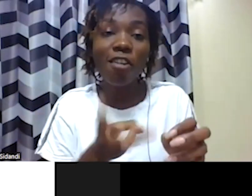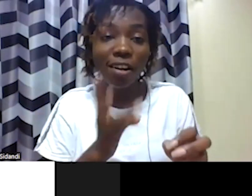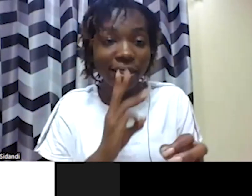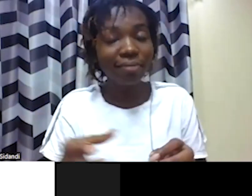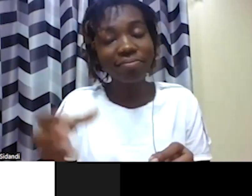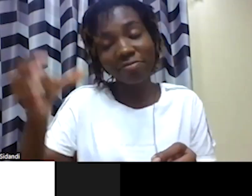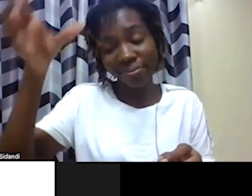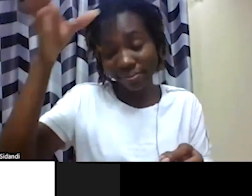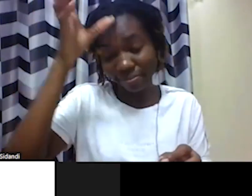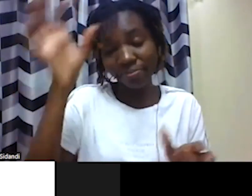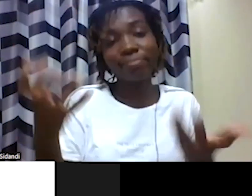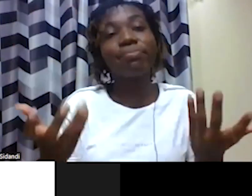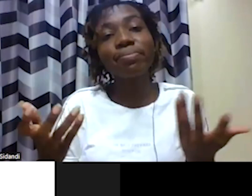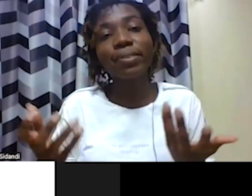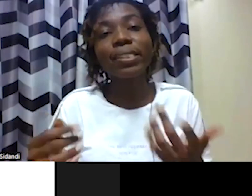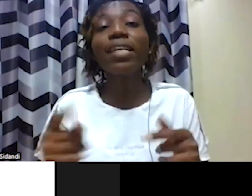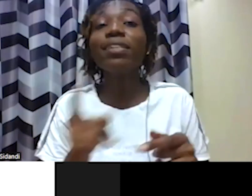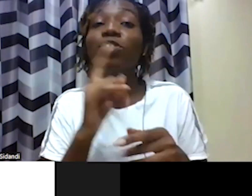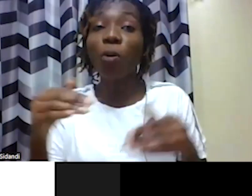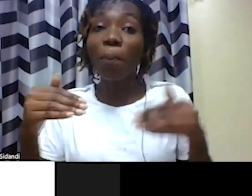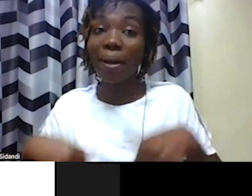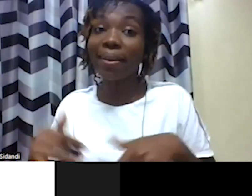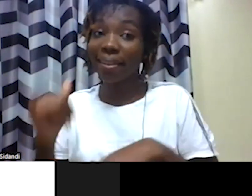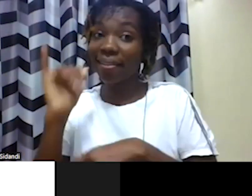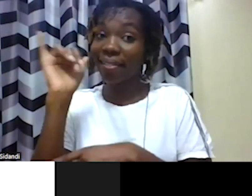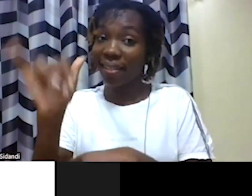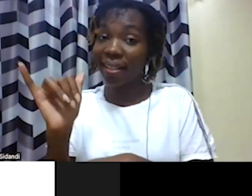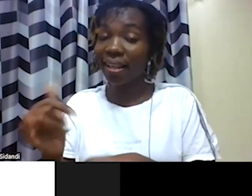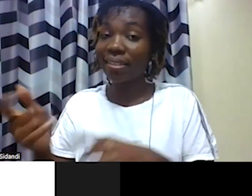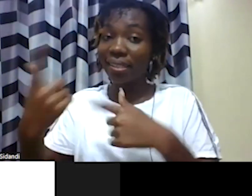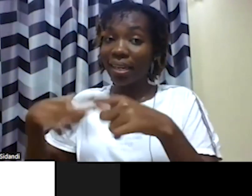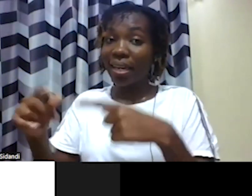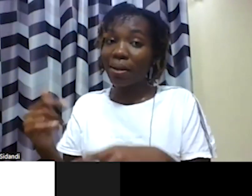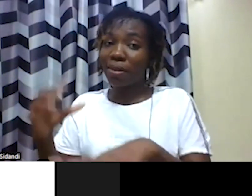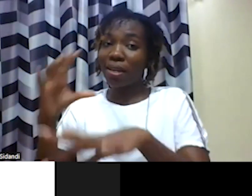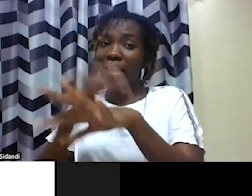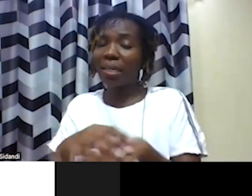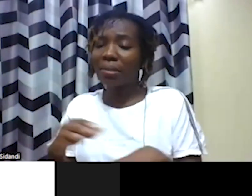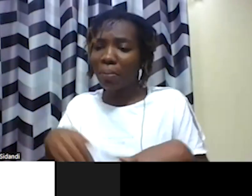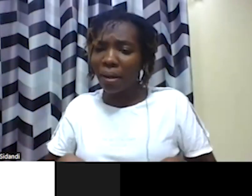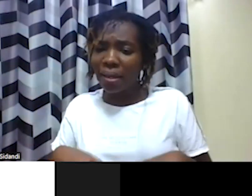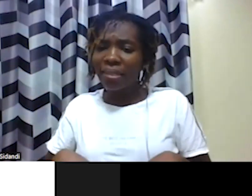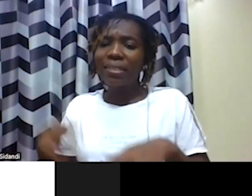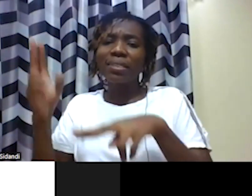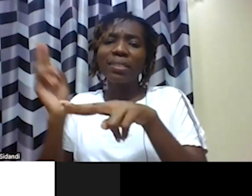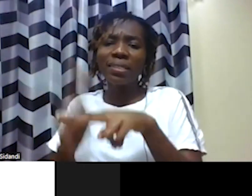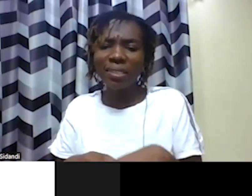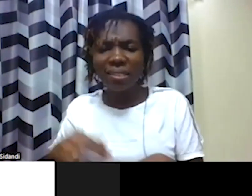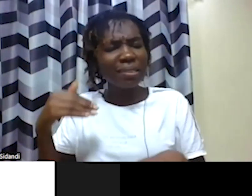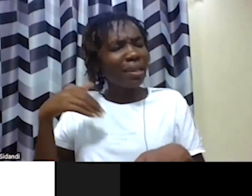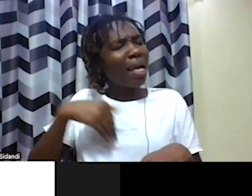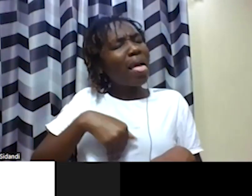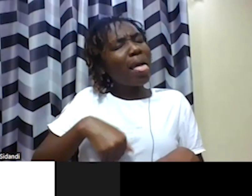banana. So the other monkeys come and find this one monkey just sitting here hungry, and we're all hungry, and there's a banana up